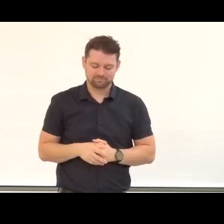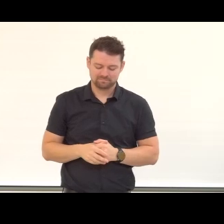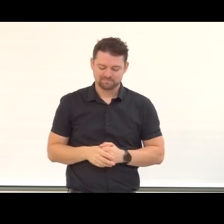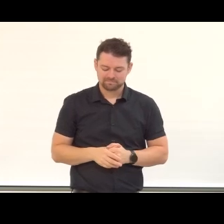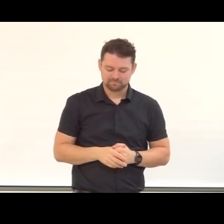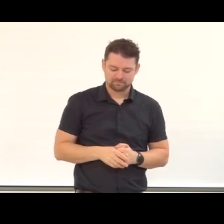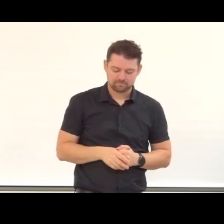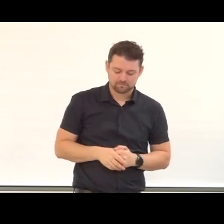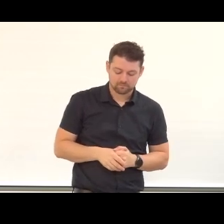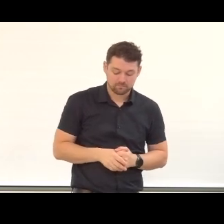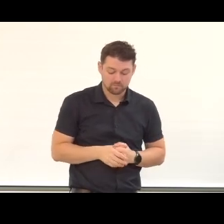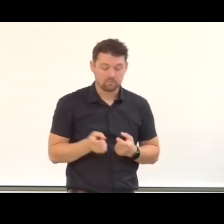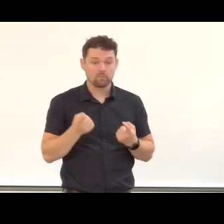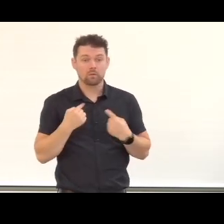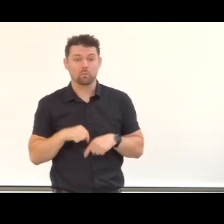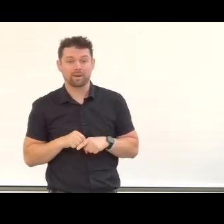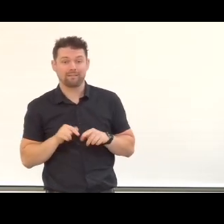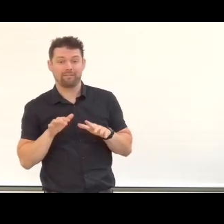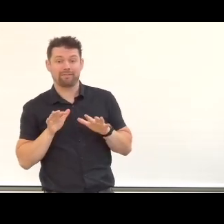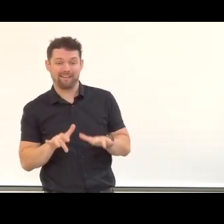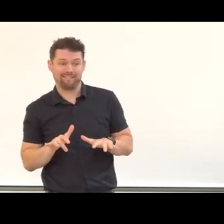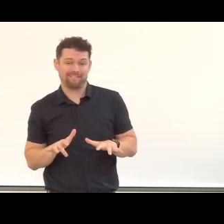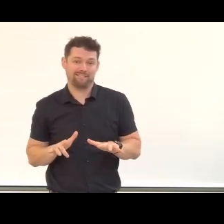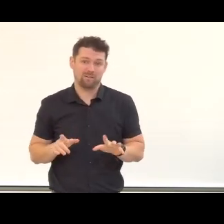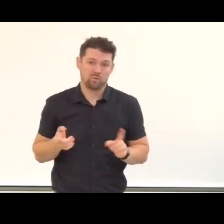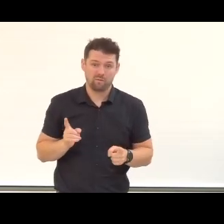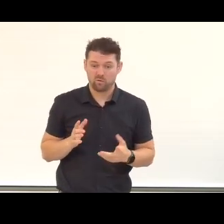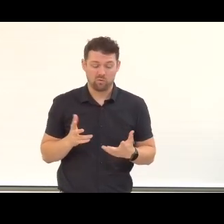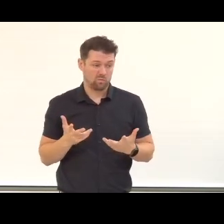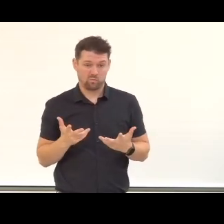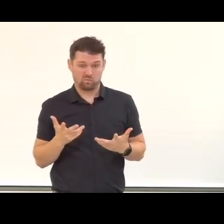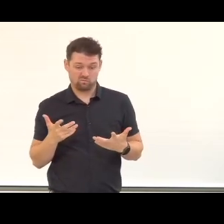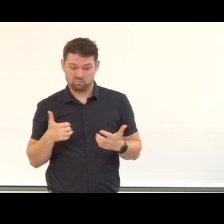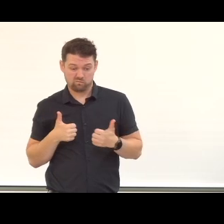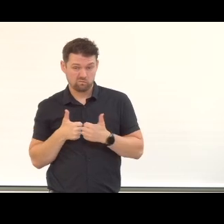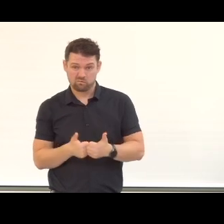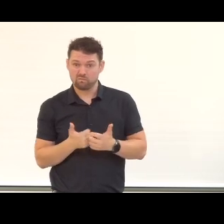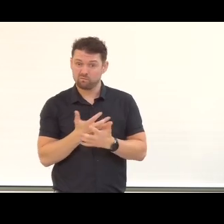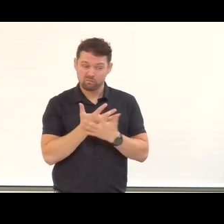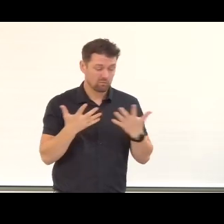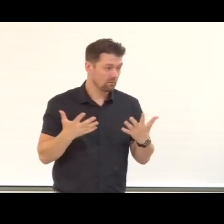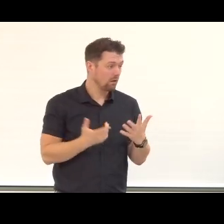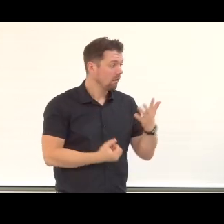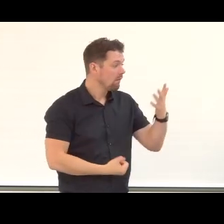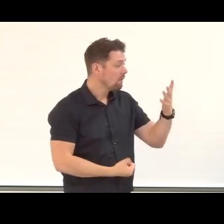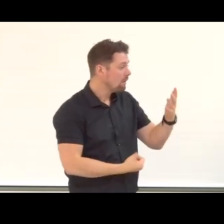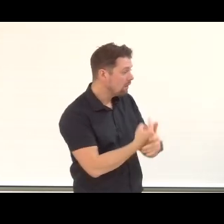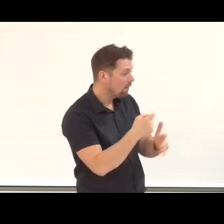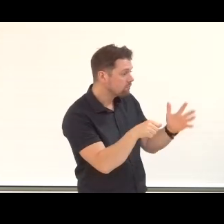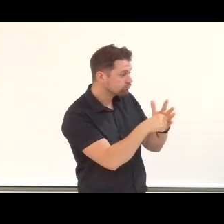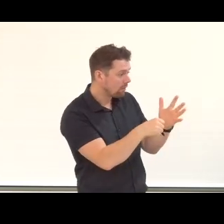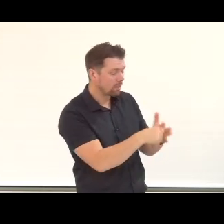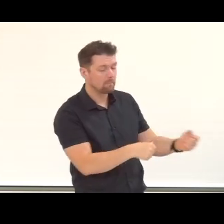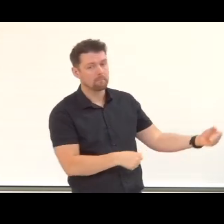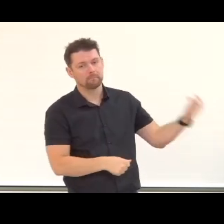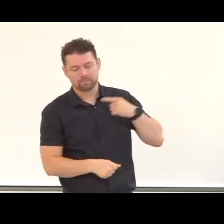And we are there for the Mars crew. So whenever there is an issue coming in, the whole team